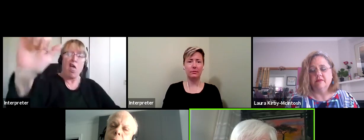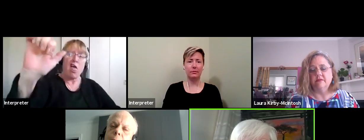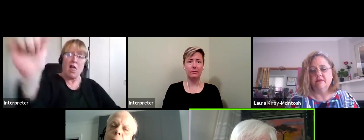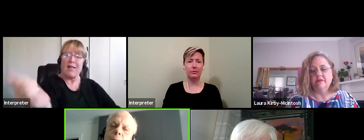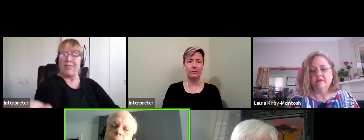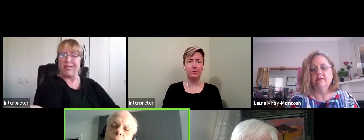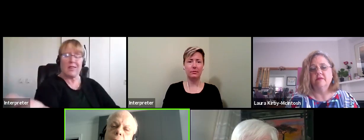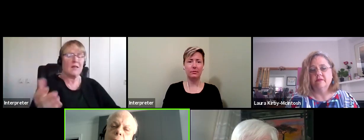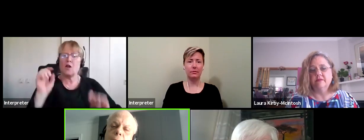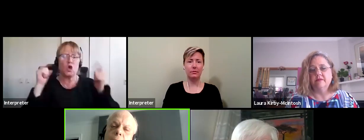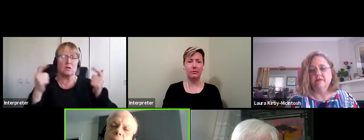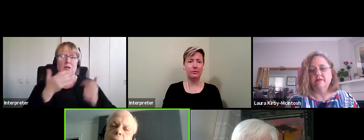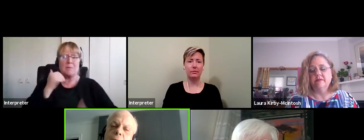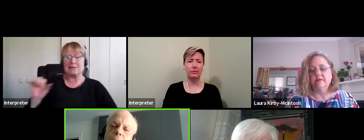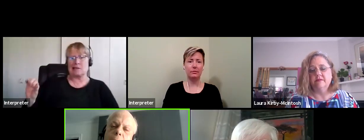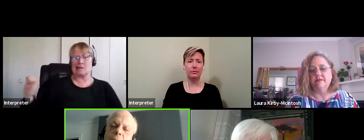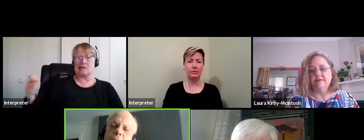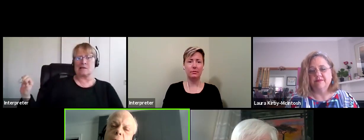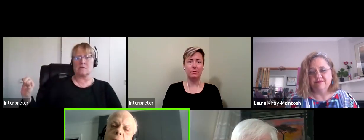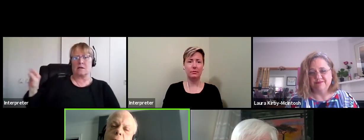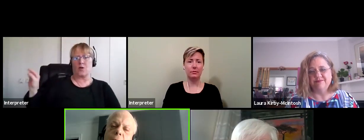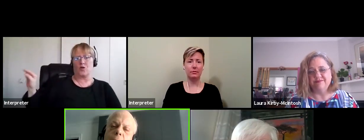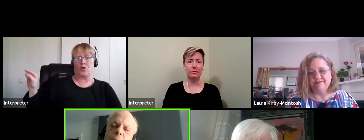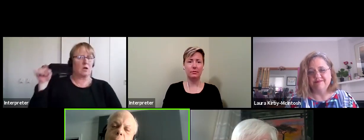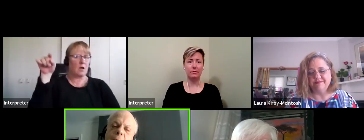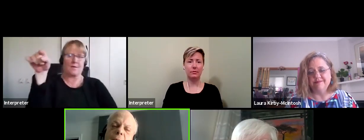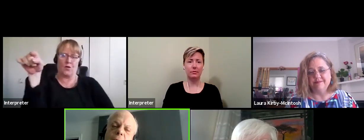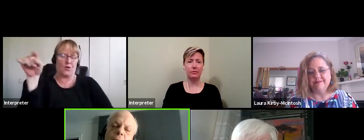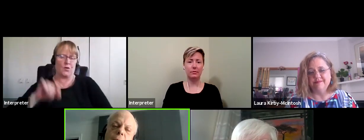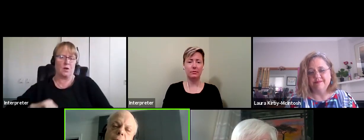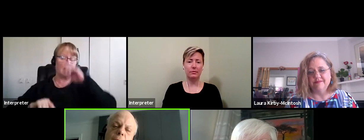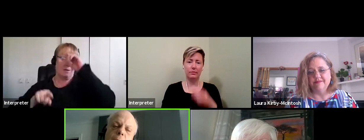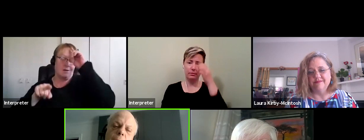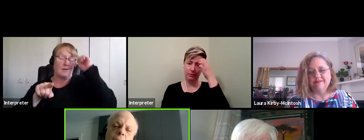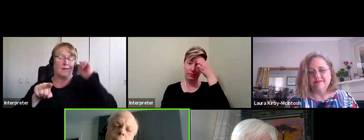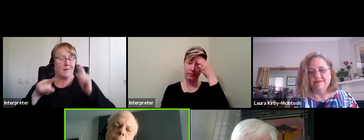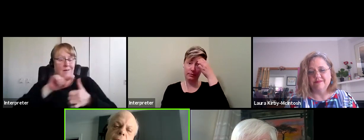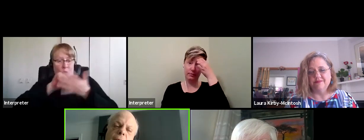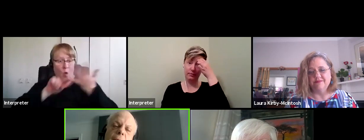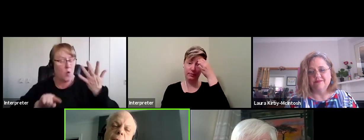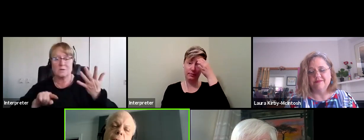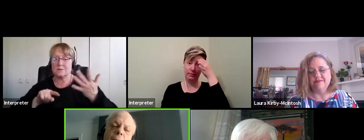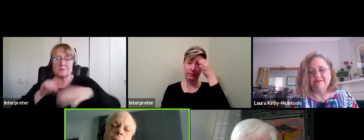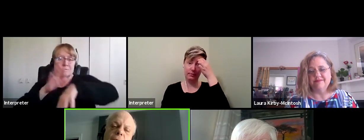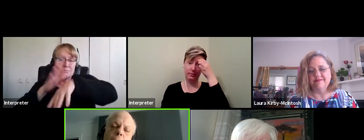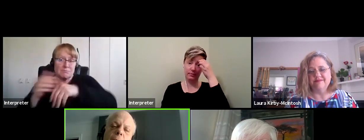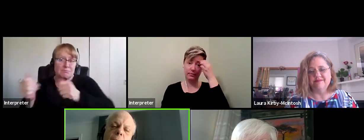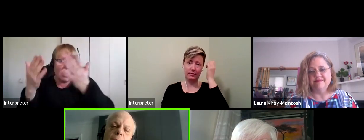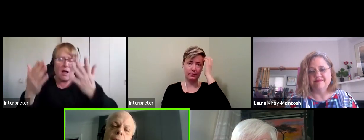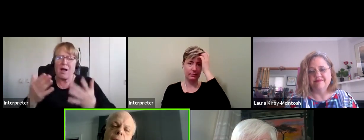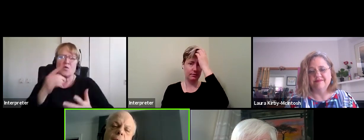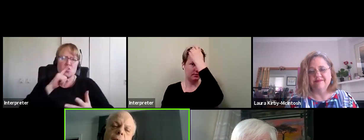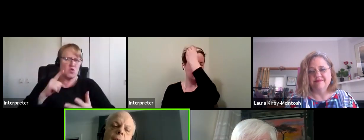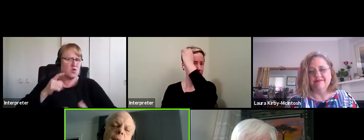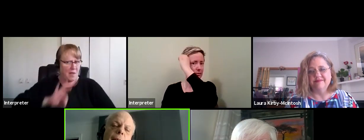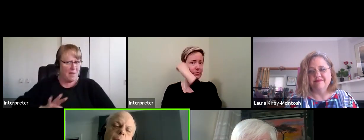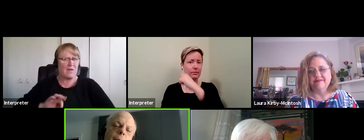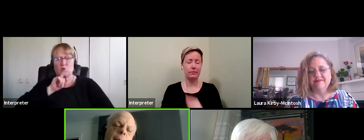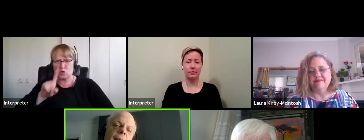it. Thea, your ideas are really helpful, practical, and doable, and I want to thank you very much. I want to alert